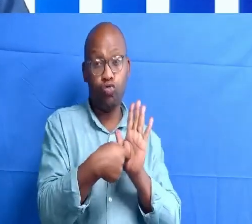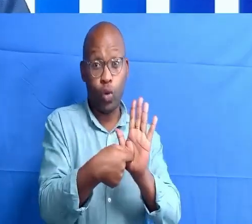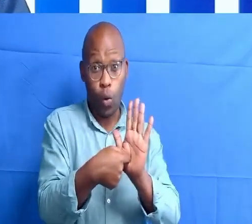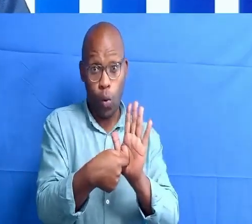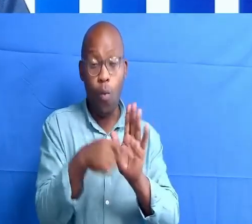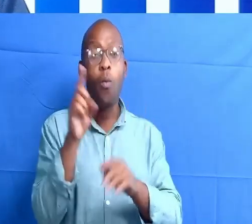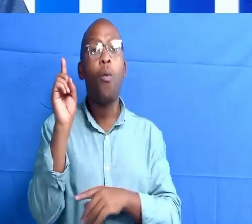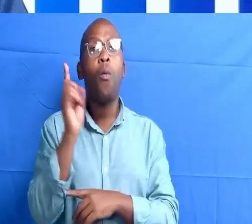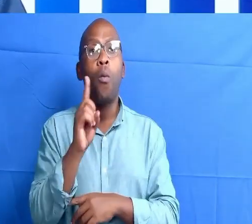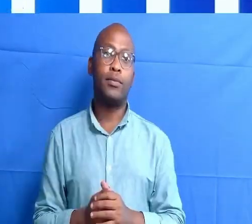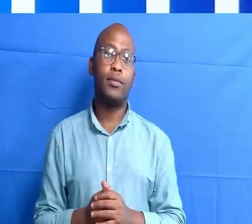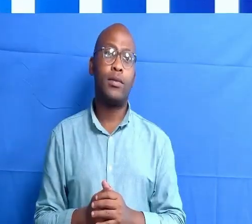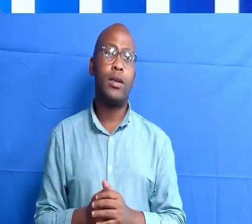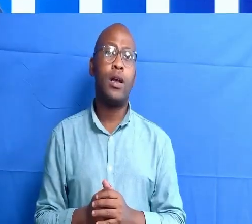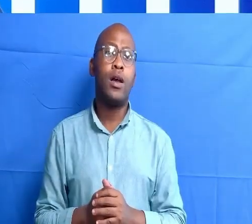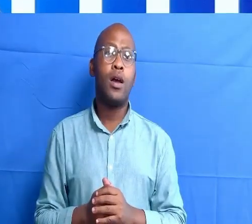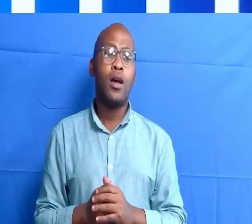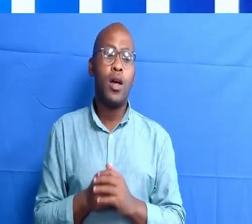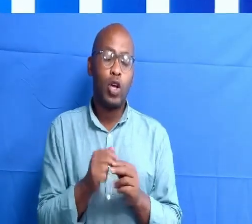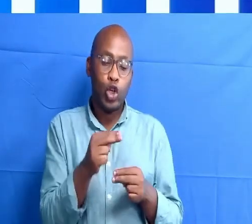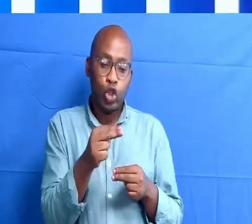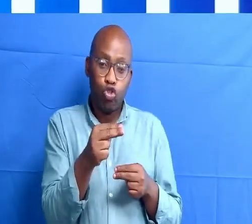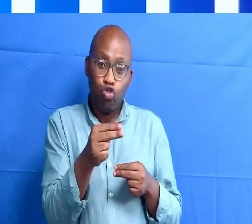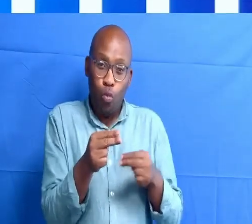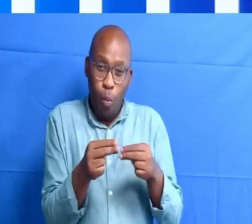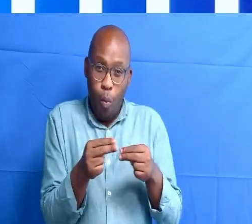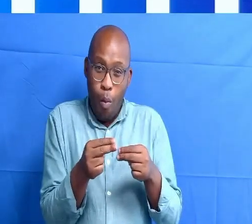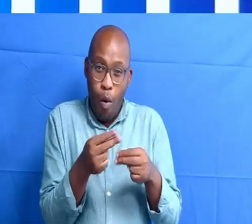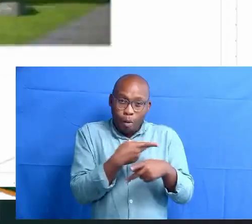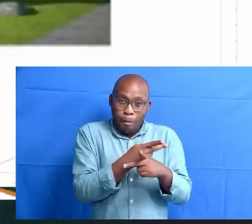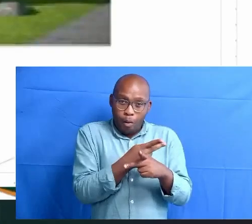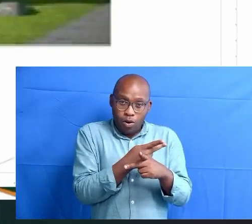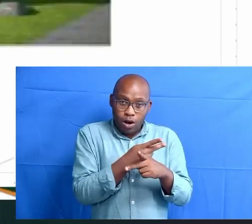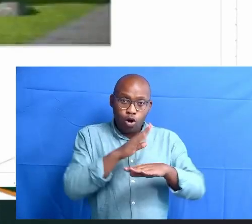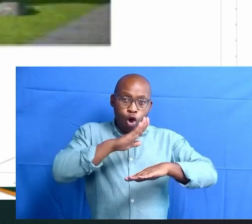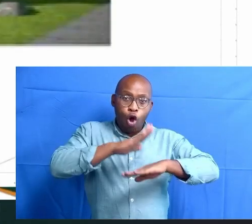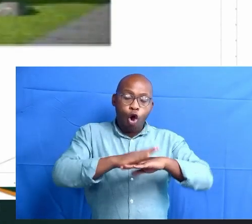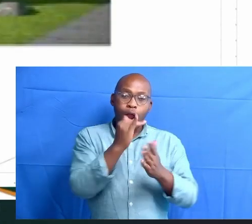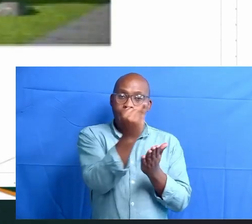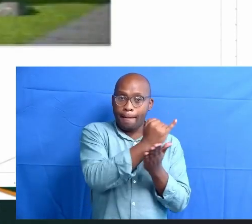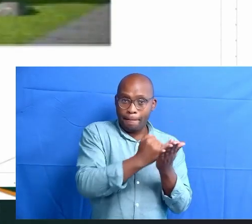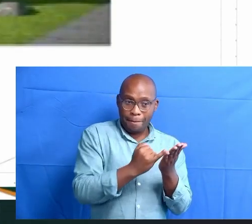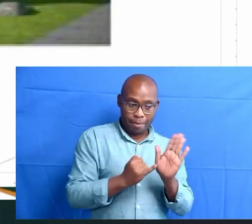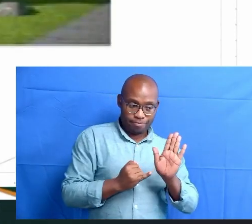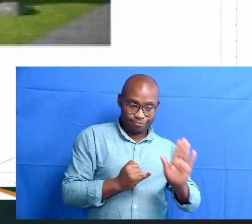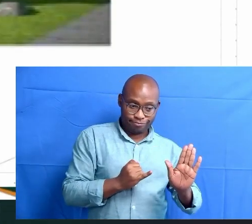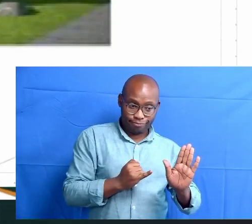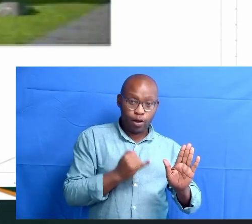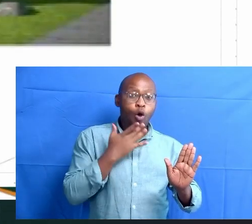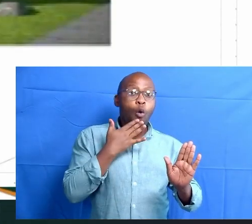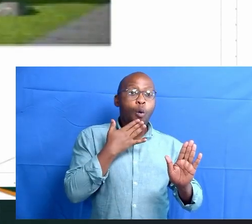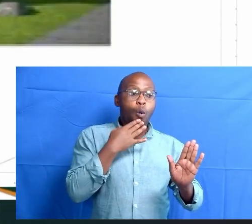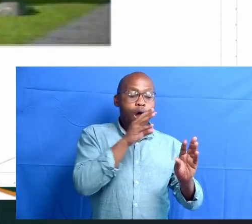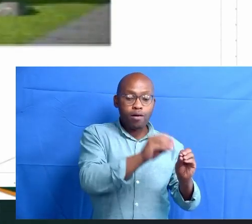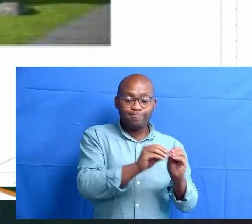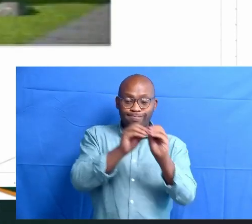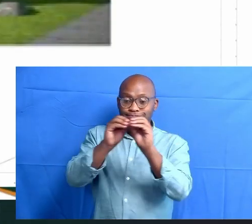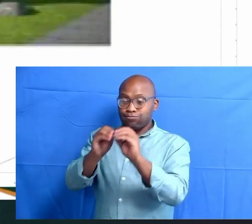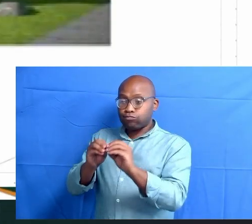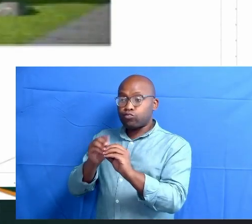many times a smaller object shows on a plan or a map is from the real